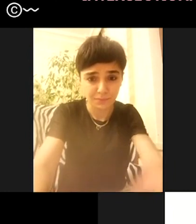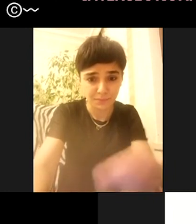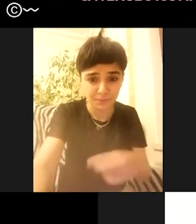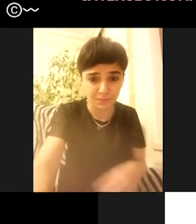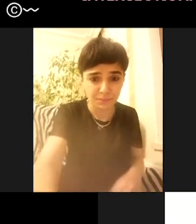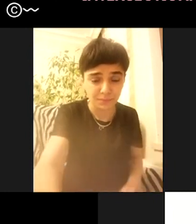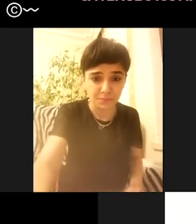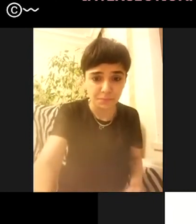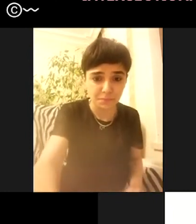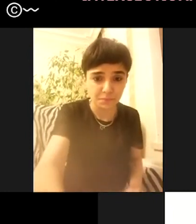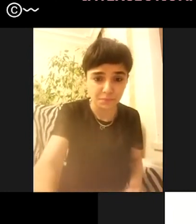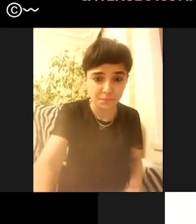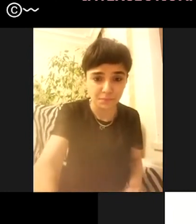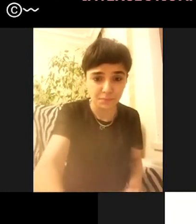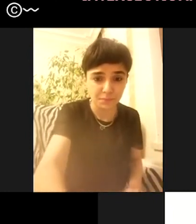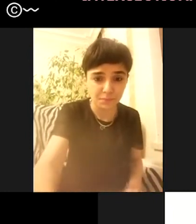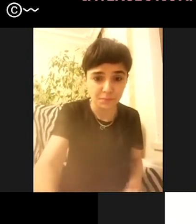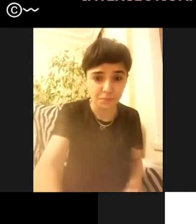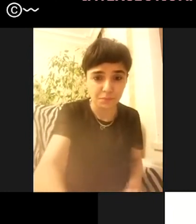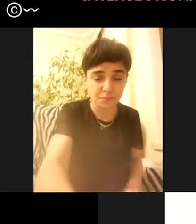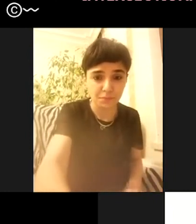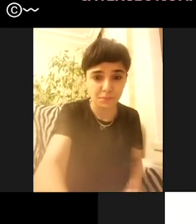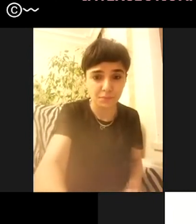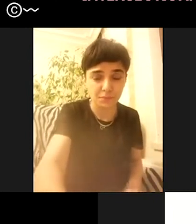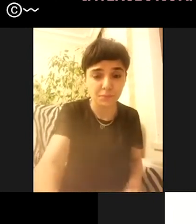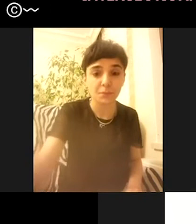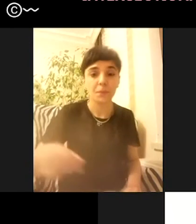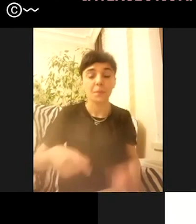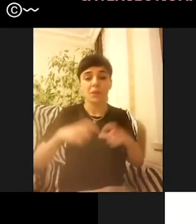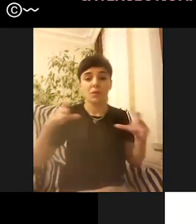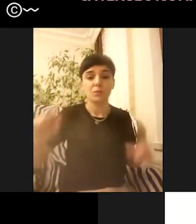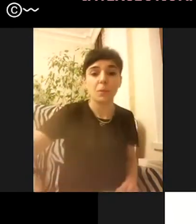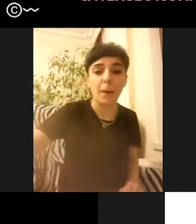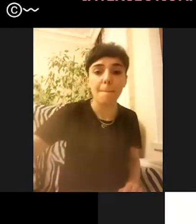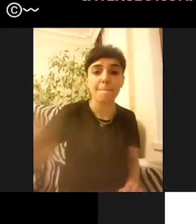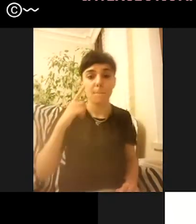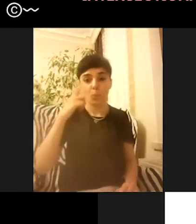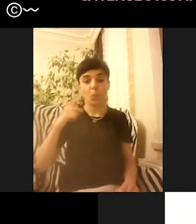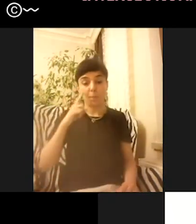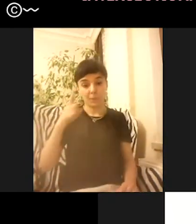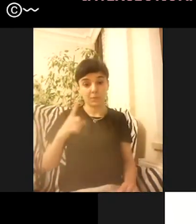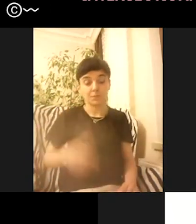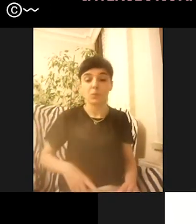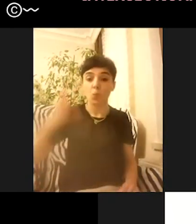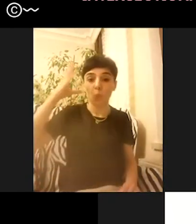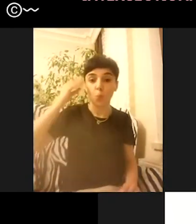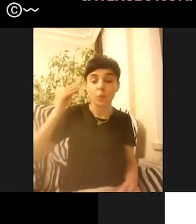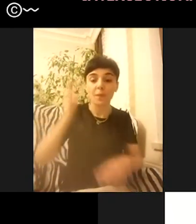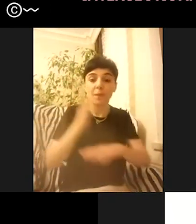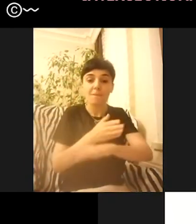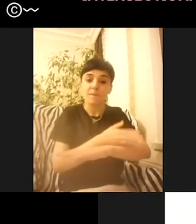70 years. So for me, that is like on the same level. I know that some people need this